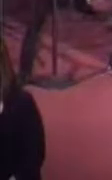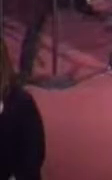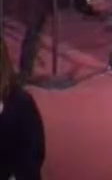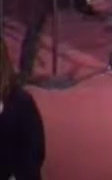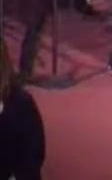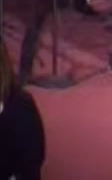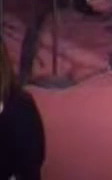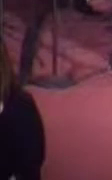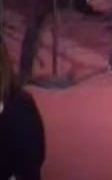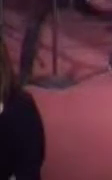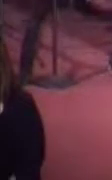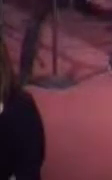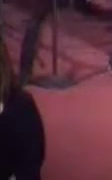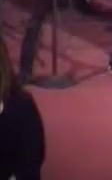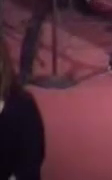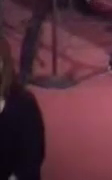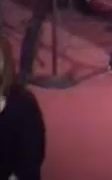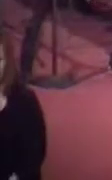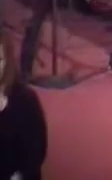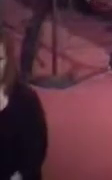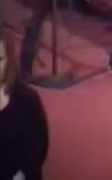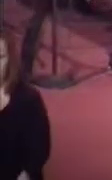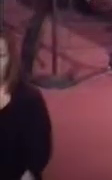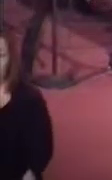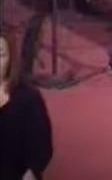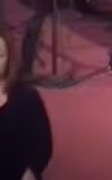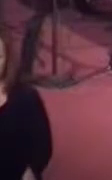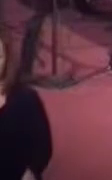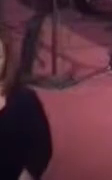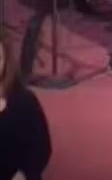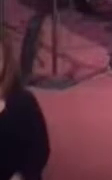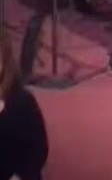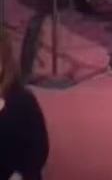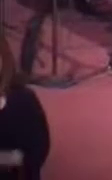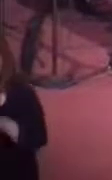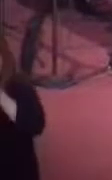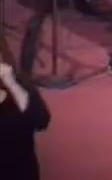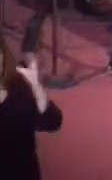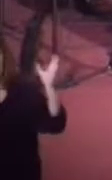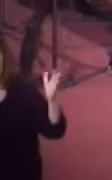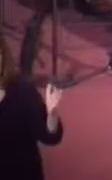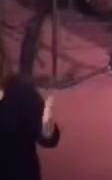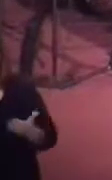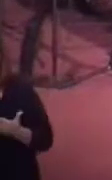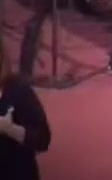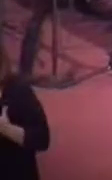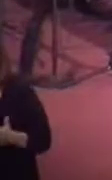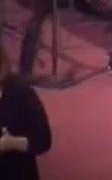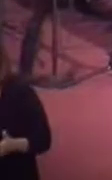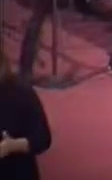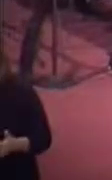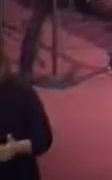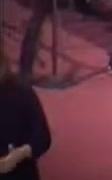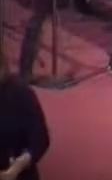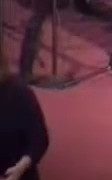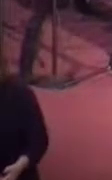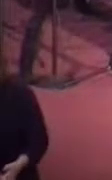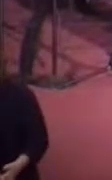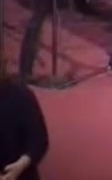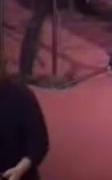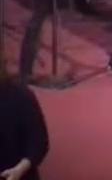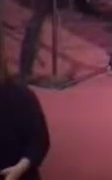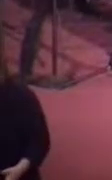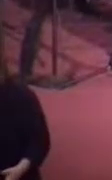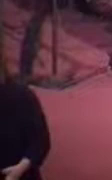of lions? And Daniel spoke. Can you imagine how good that would feel to the king? You know what I mean?